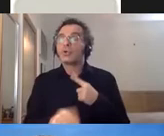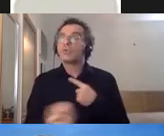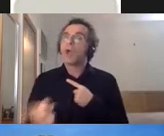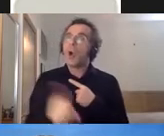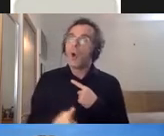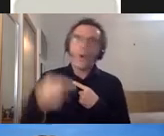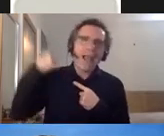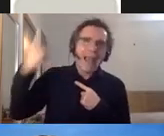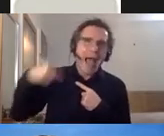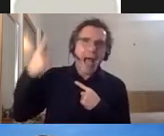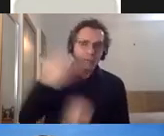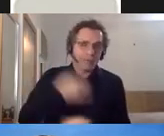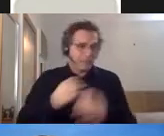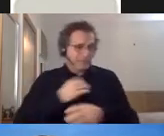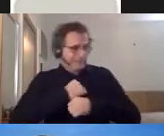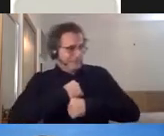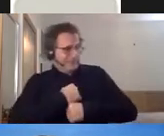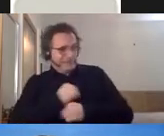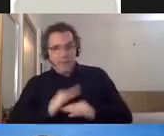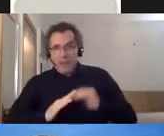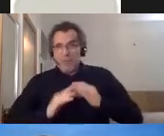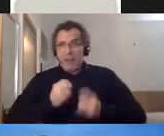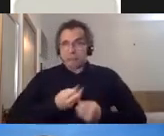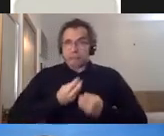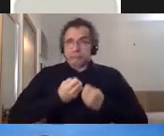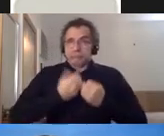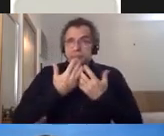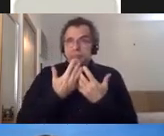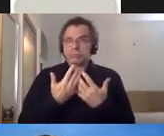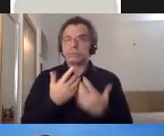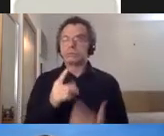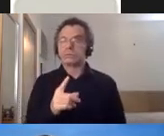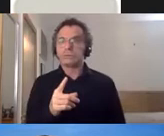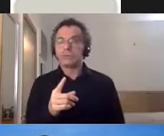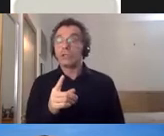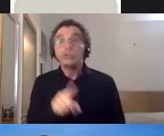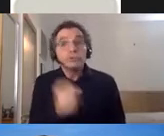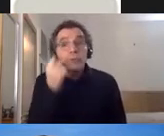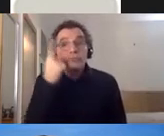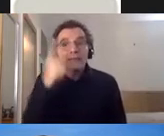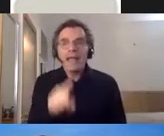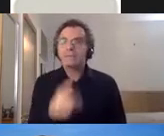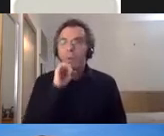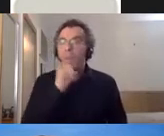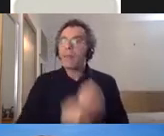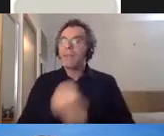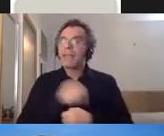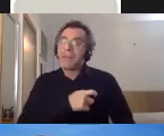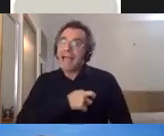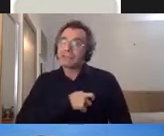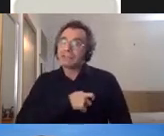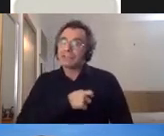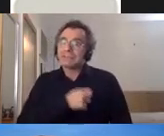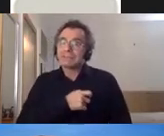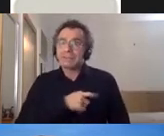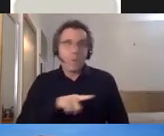the tension and frustration will build up and up. She won't realize it, but she'll be anxious because it's too noisy, or there's